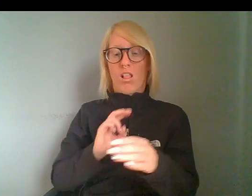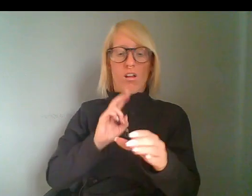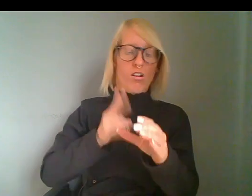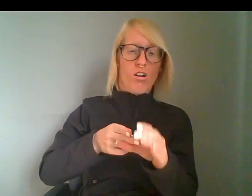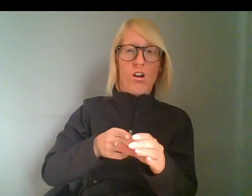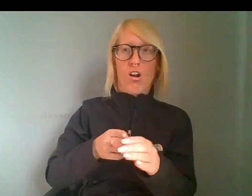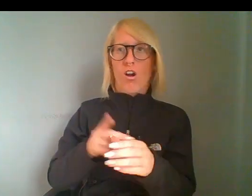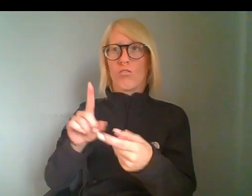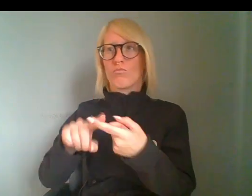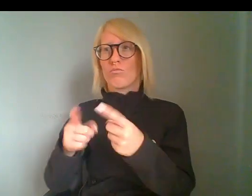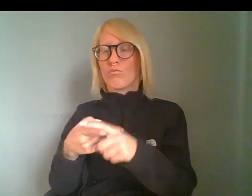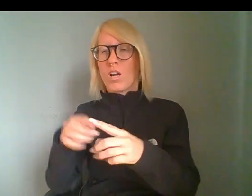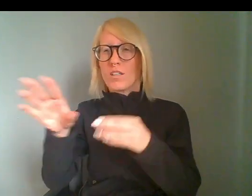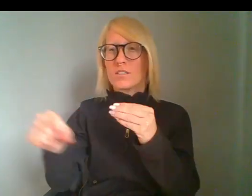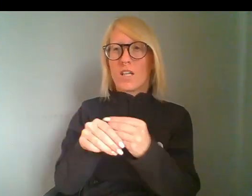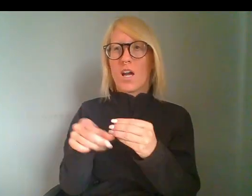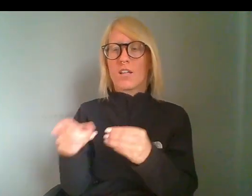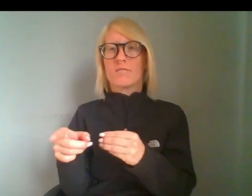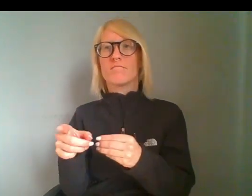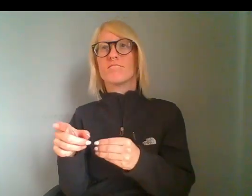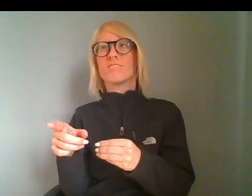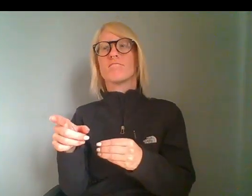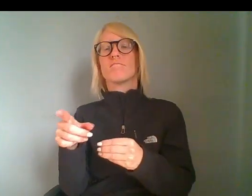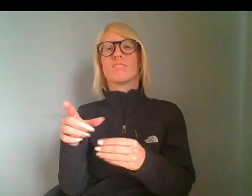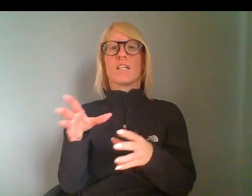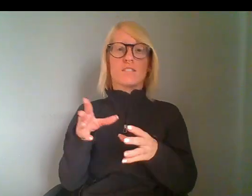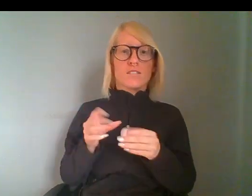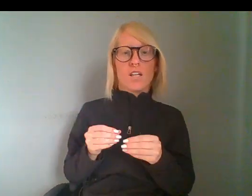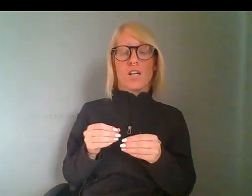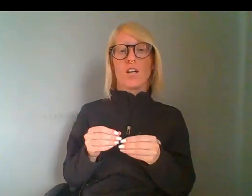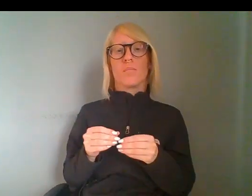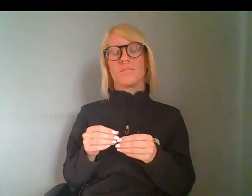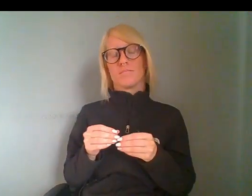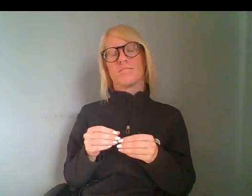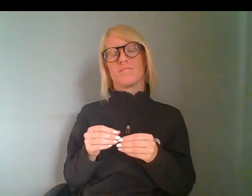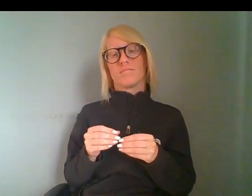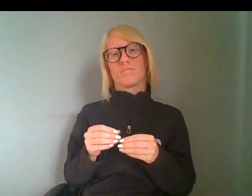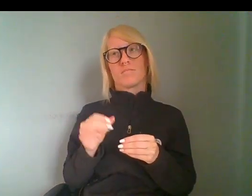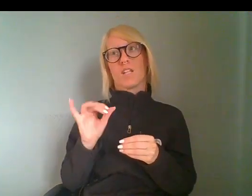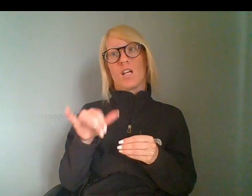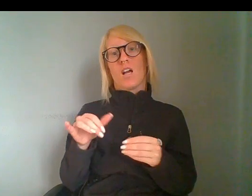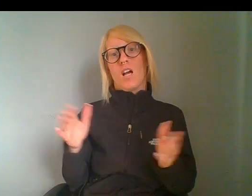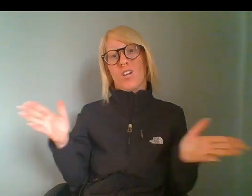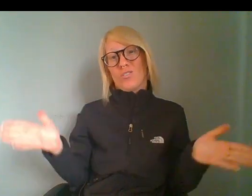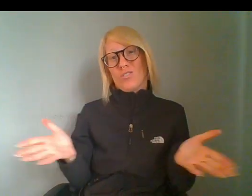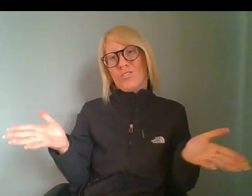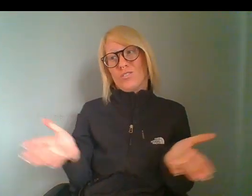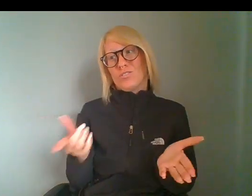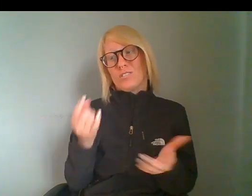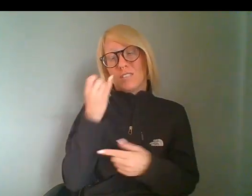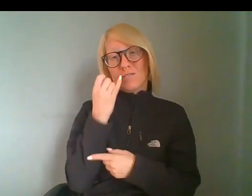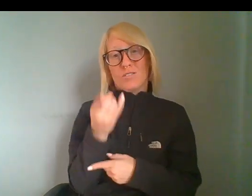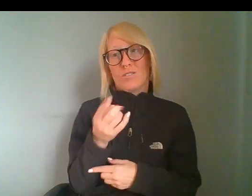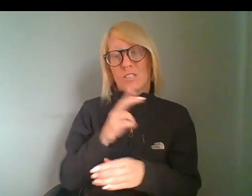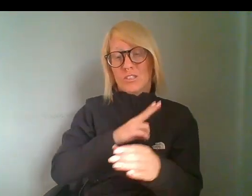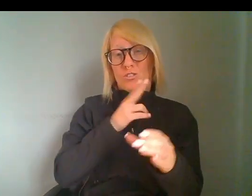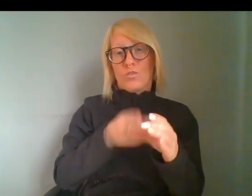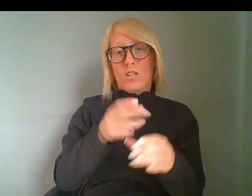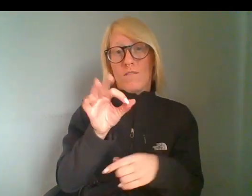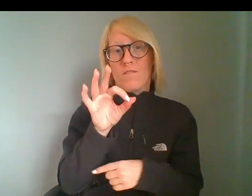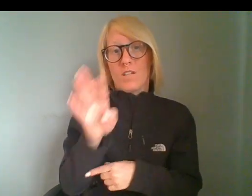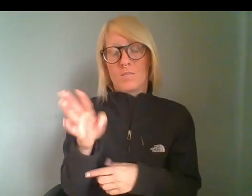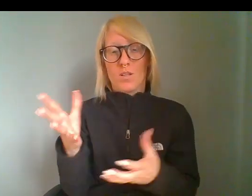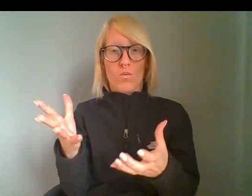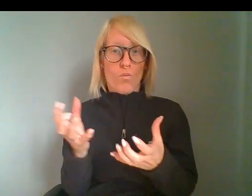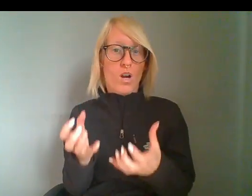information out about himself. So that's why I encourage people, if you're getting on Facebook, think about if you haven't started yet, do you want to use